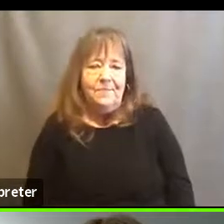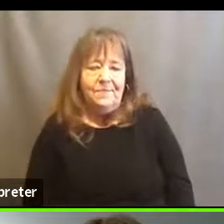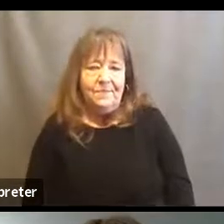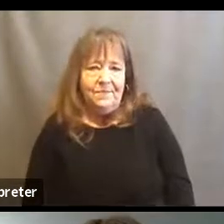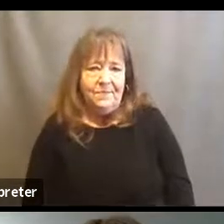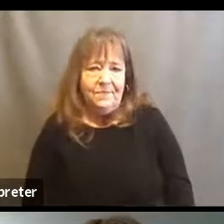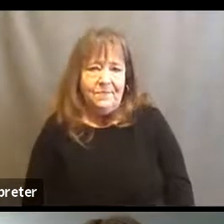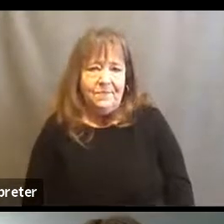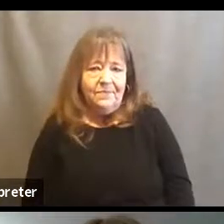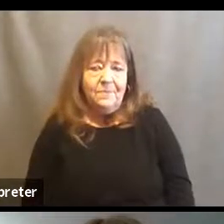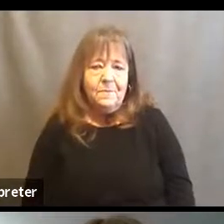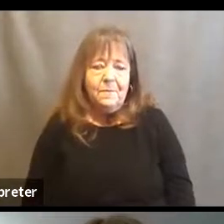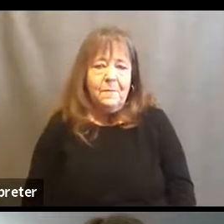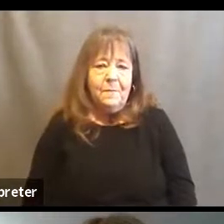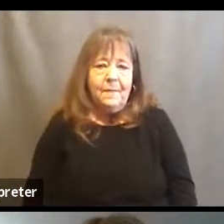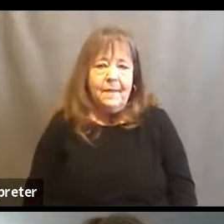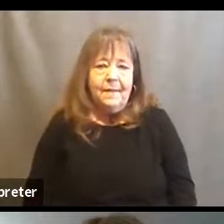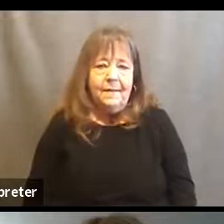Casey,